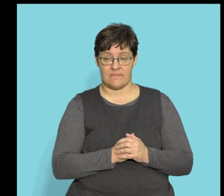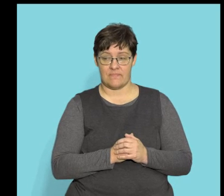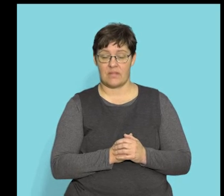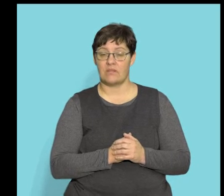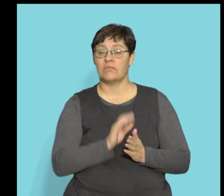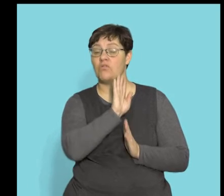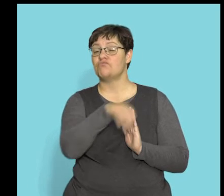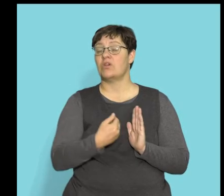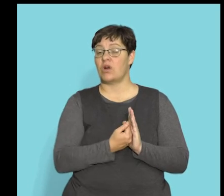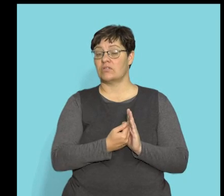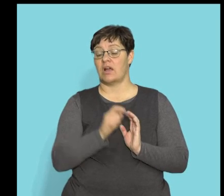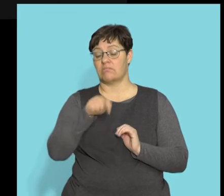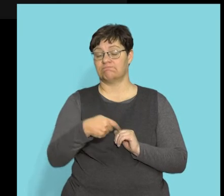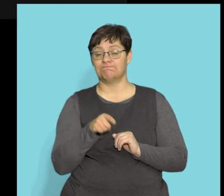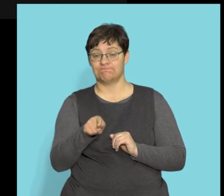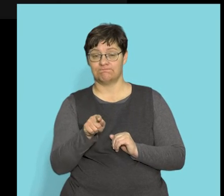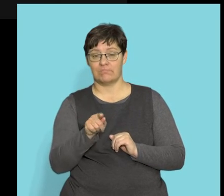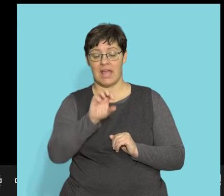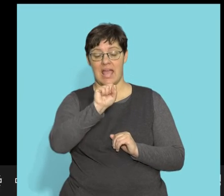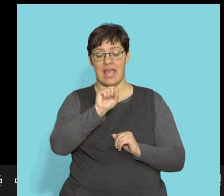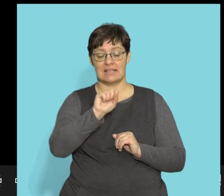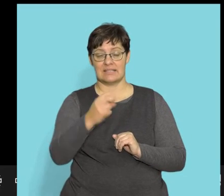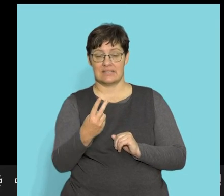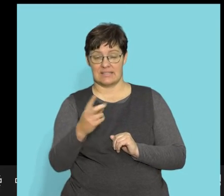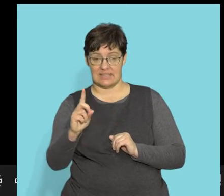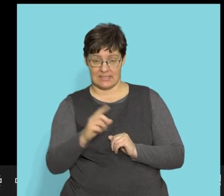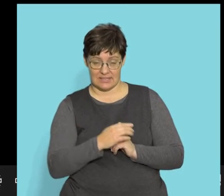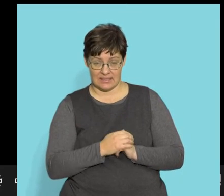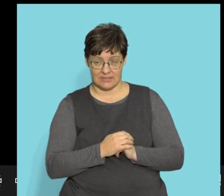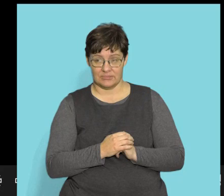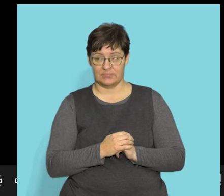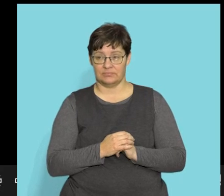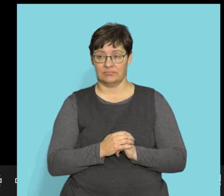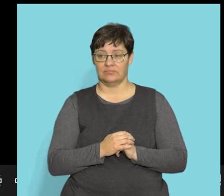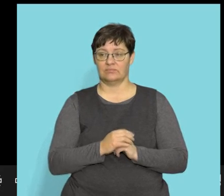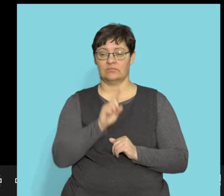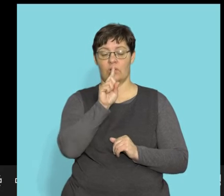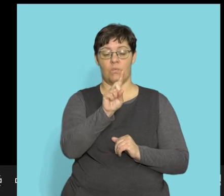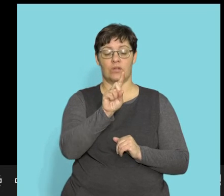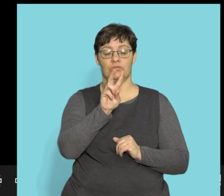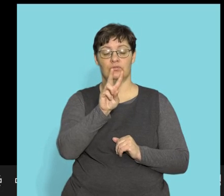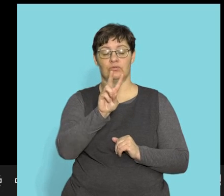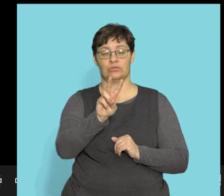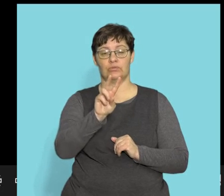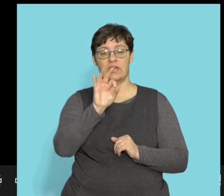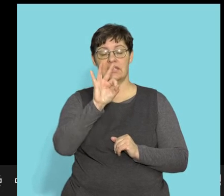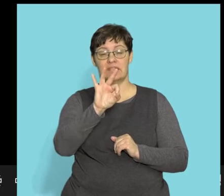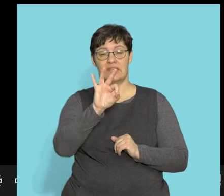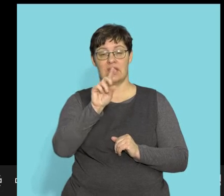And if I want to round this off to the second decimal place, we're going to press our SD button. So it's going to give me